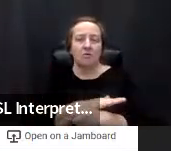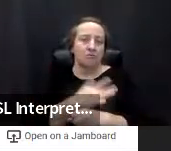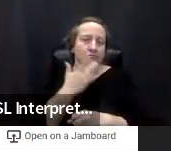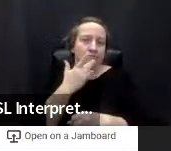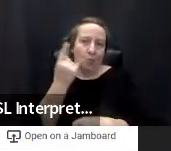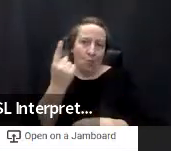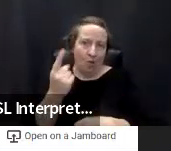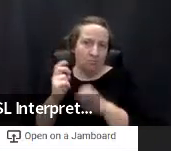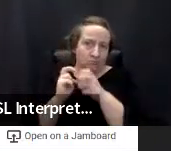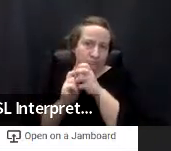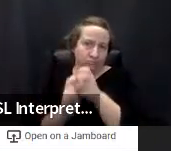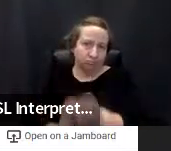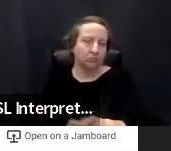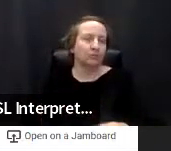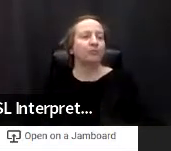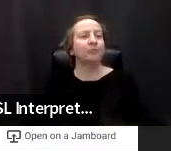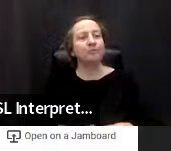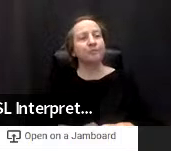Let's see.